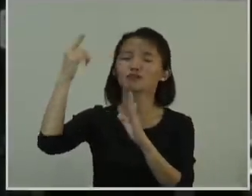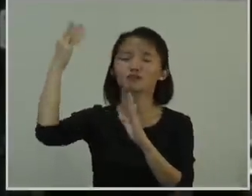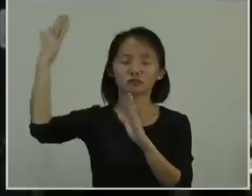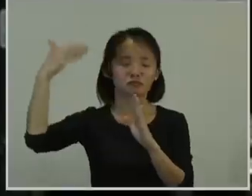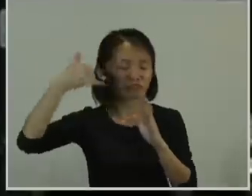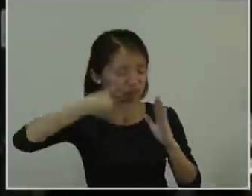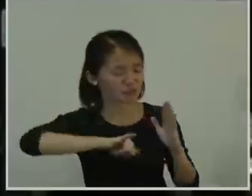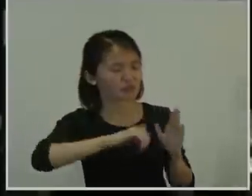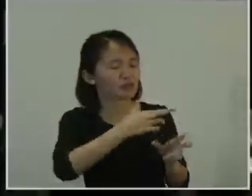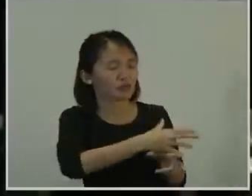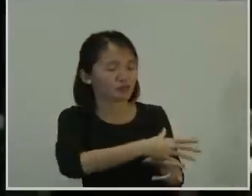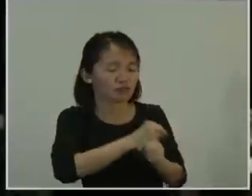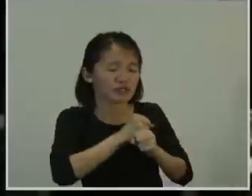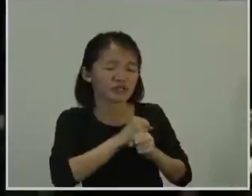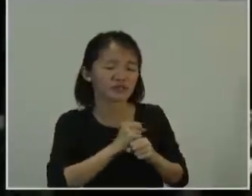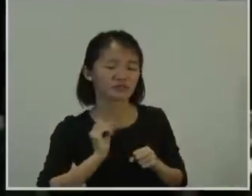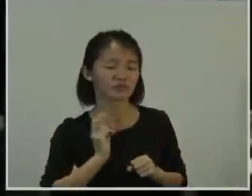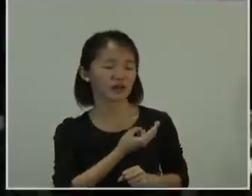in your great love.